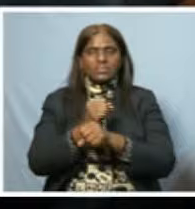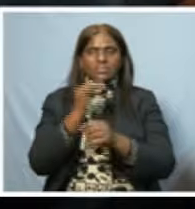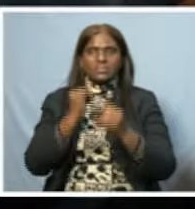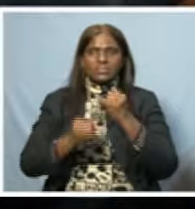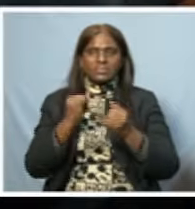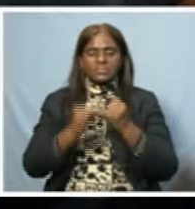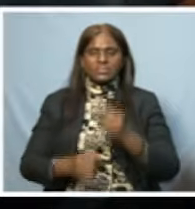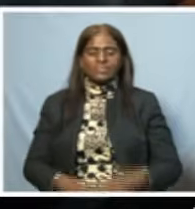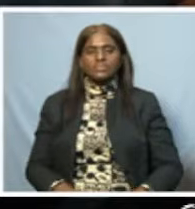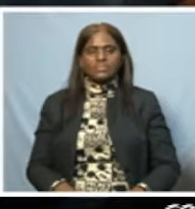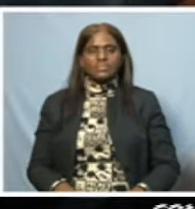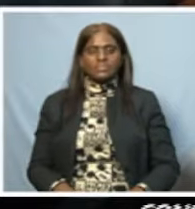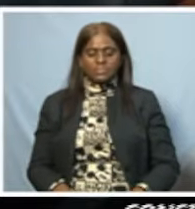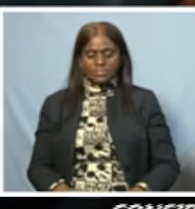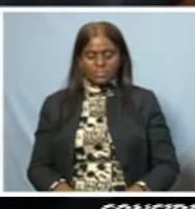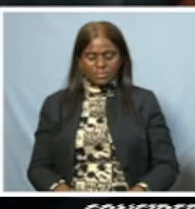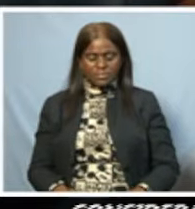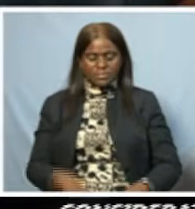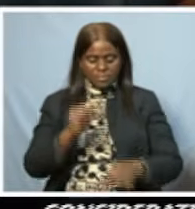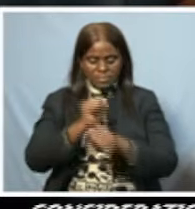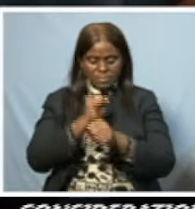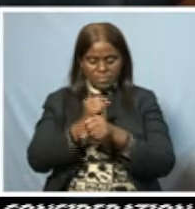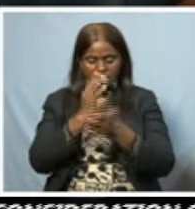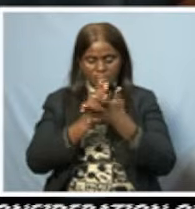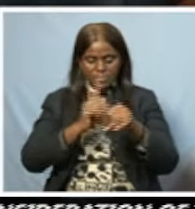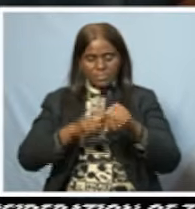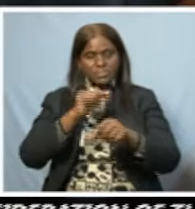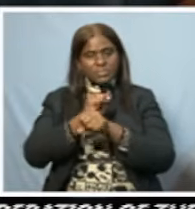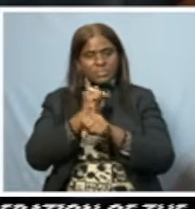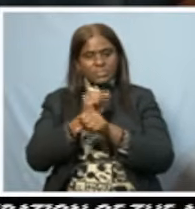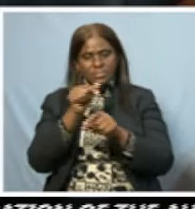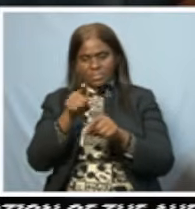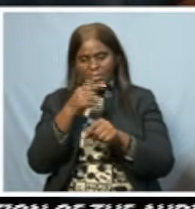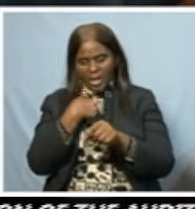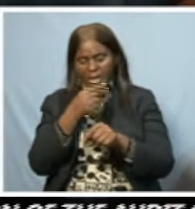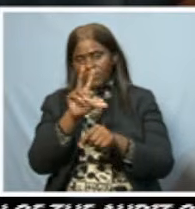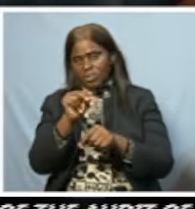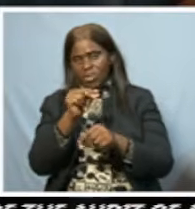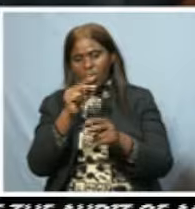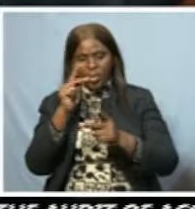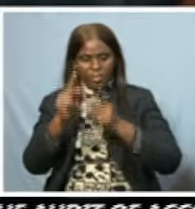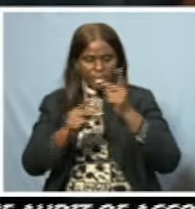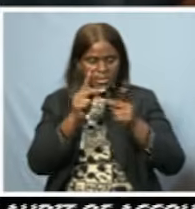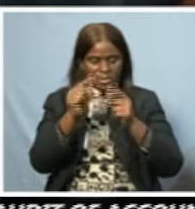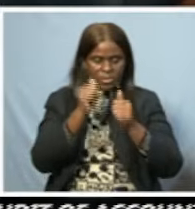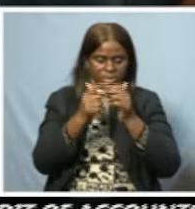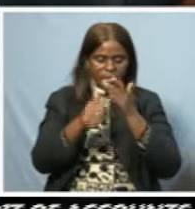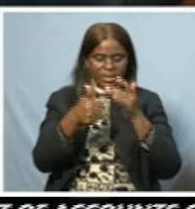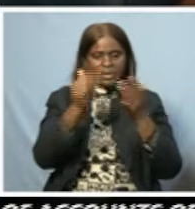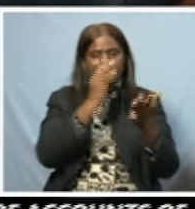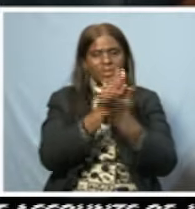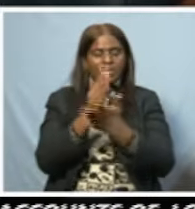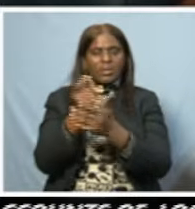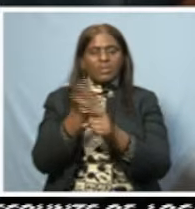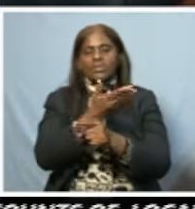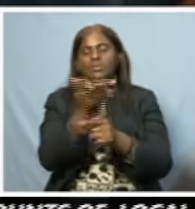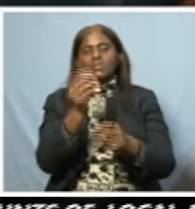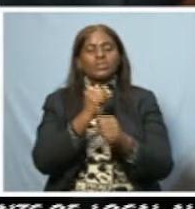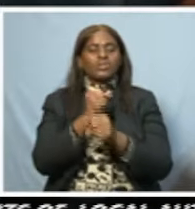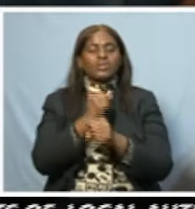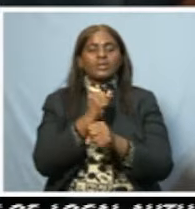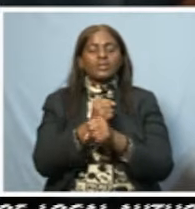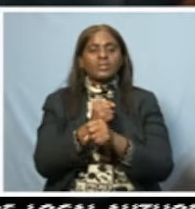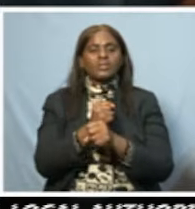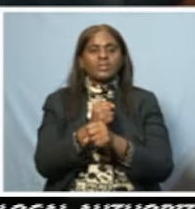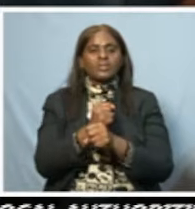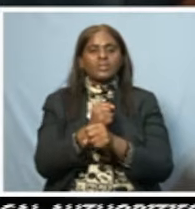lastly, employment of temporary workers. Is there no procedure which prevents you from doing this?